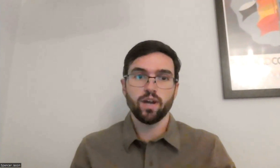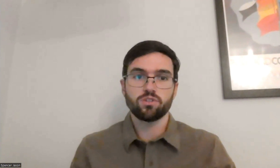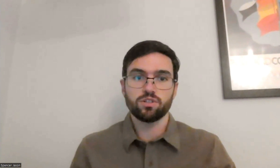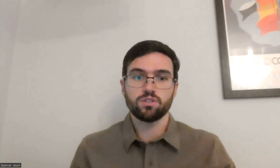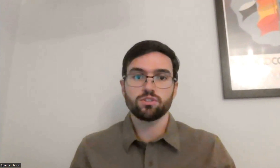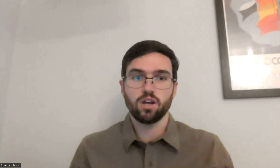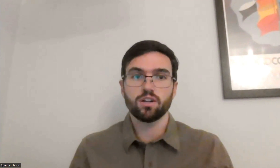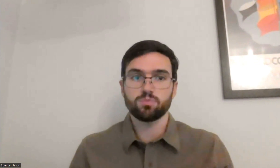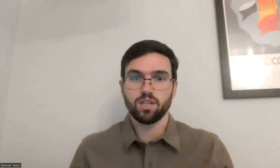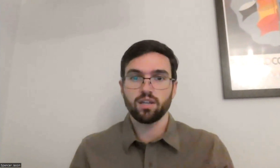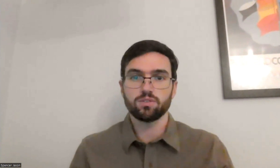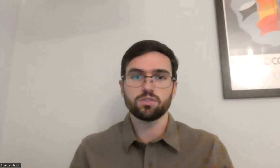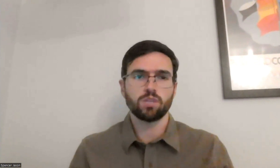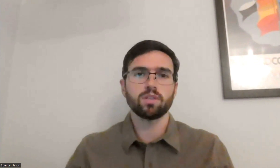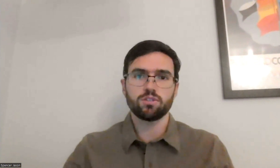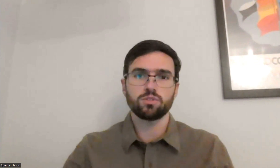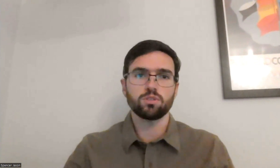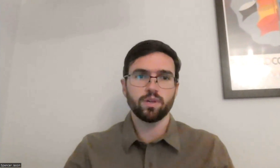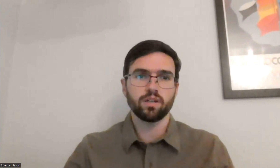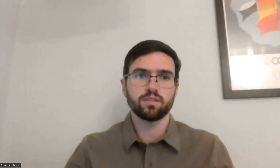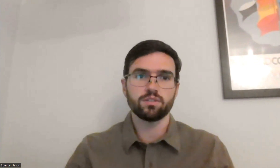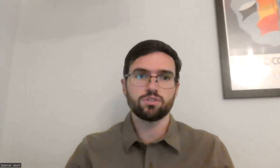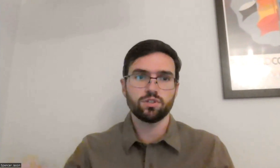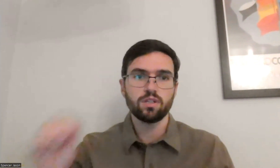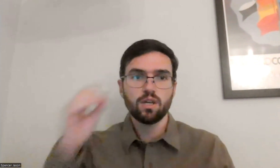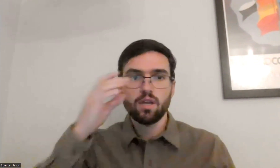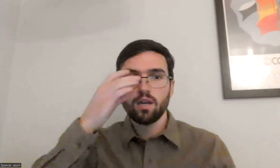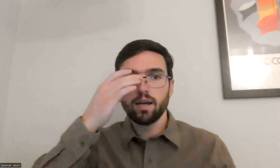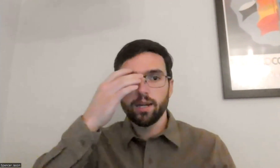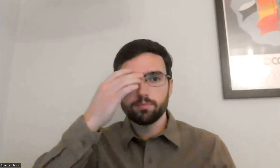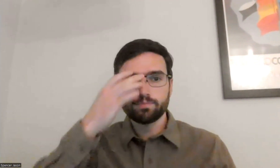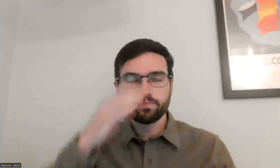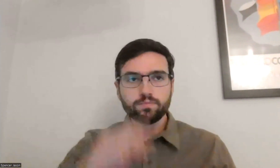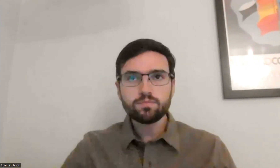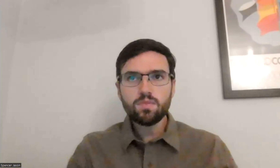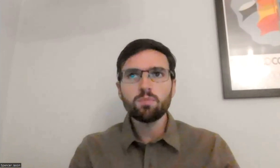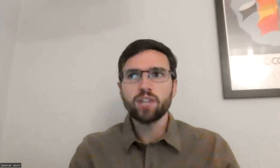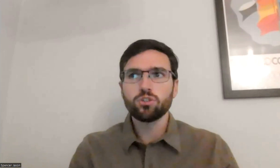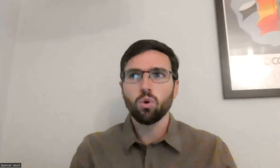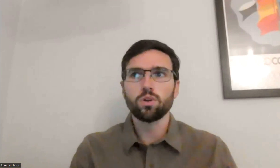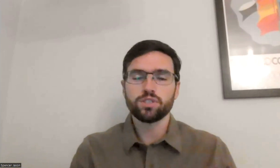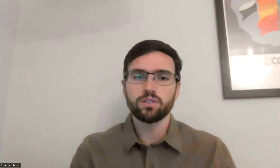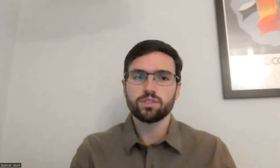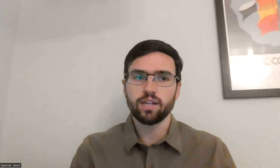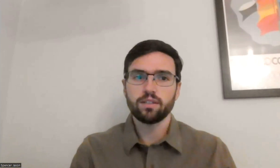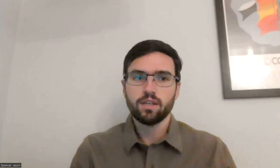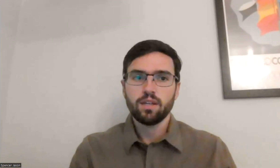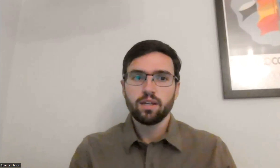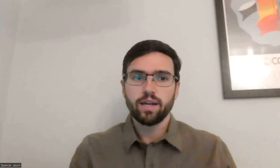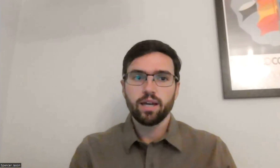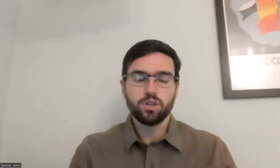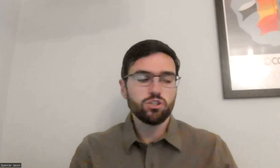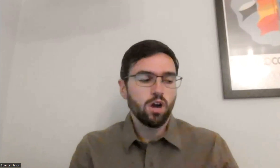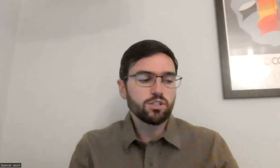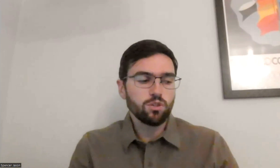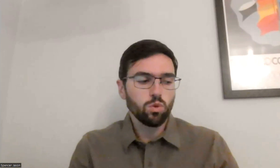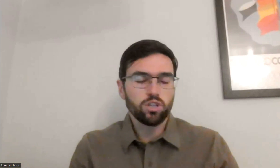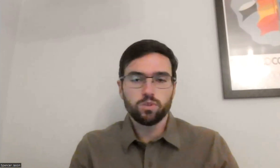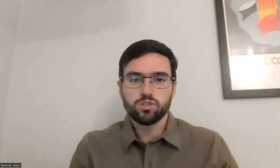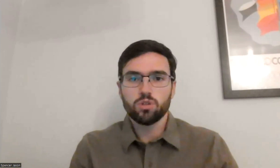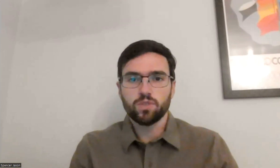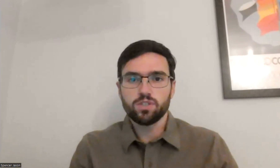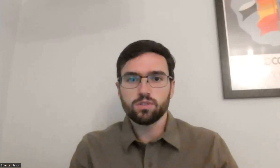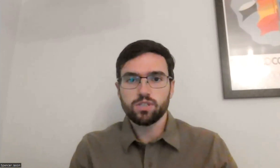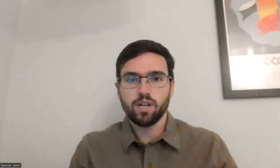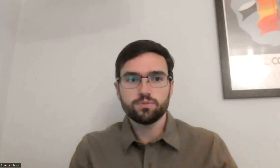Most manufacturing engineers started as mechanical, some electrical, depending on the industry. Um, that's your core skill set because you are still